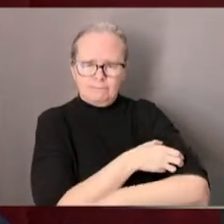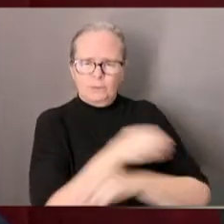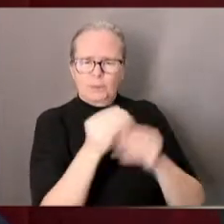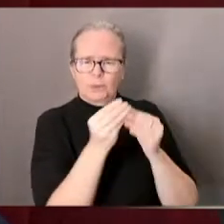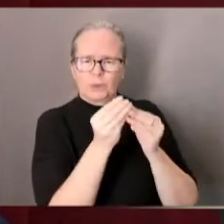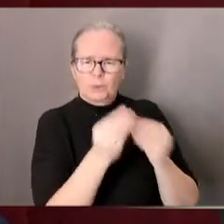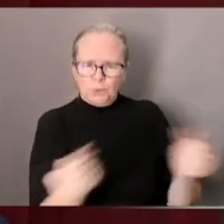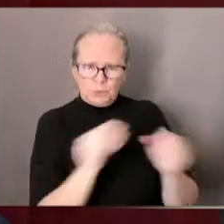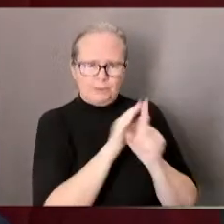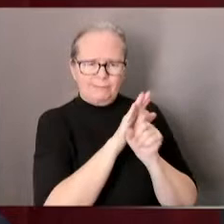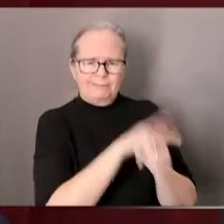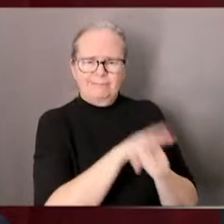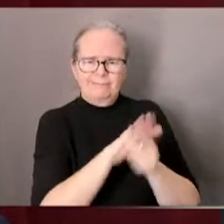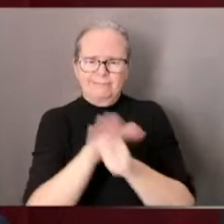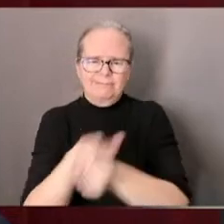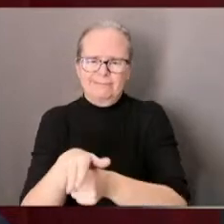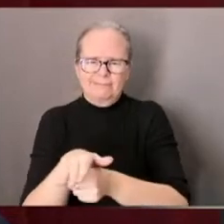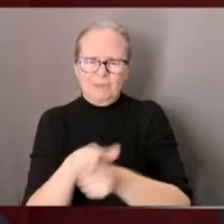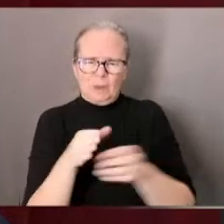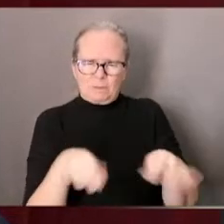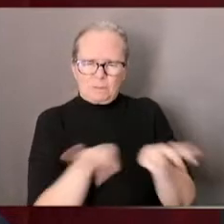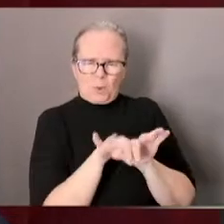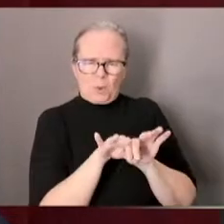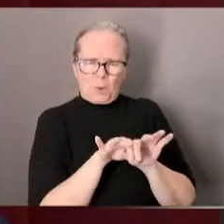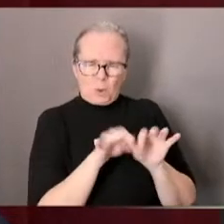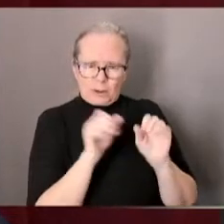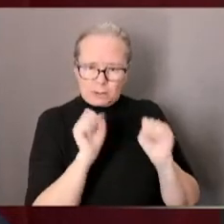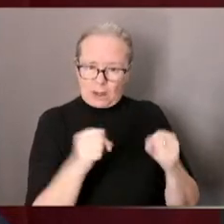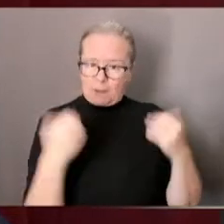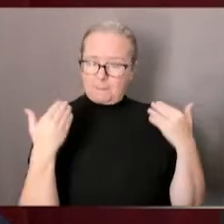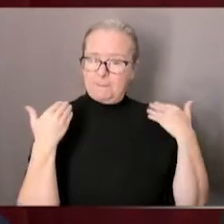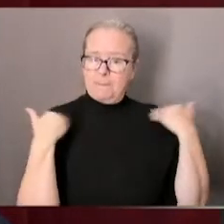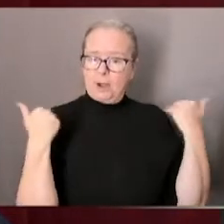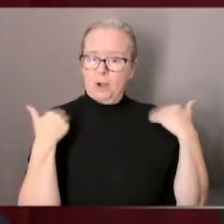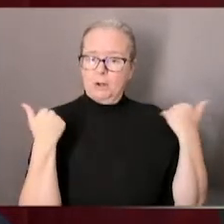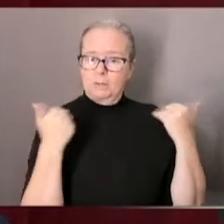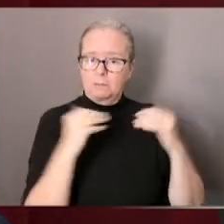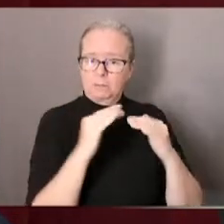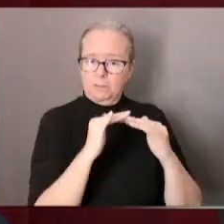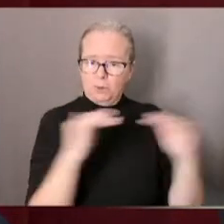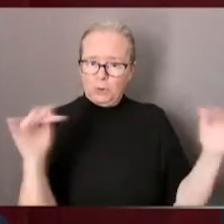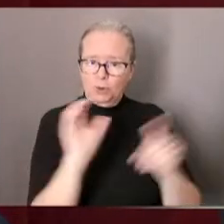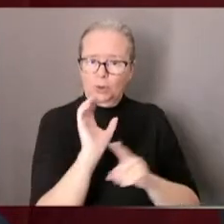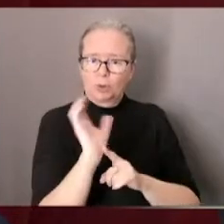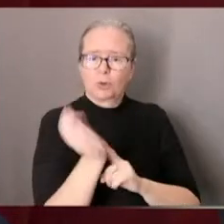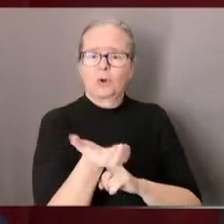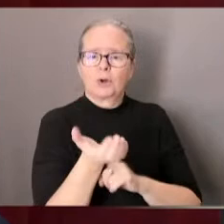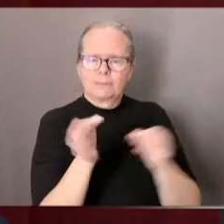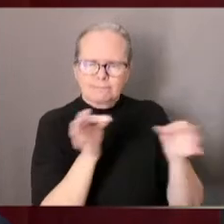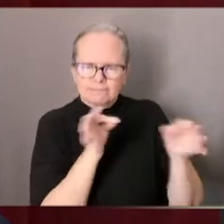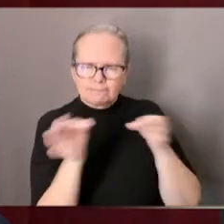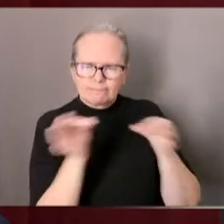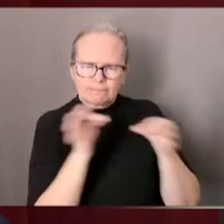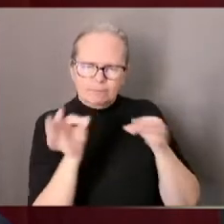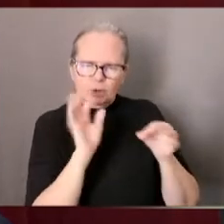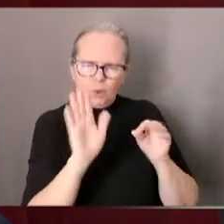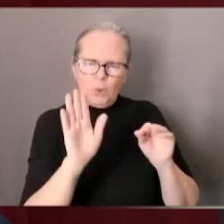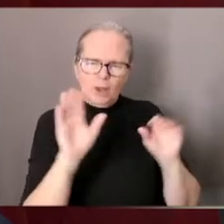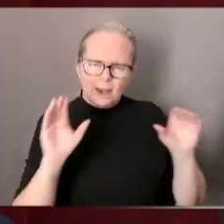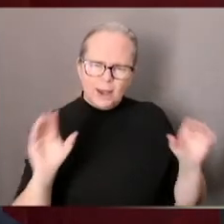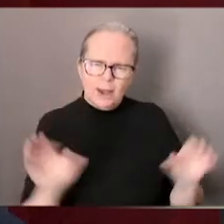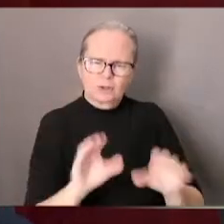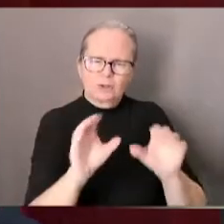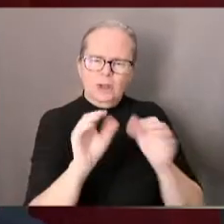can the minister of multiculturalism explain what tangible action this government is taking to address racism in Alberta please